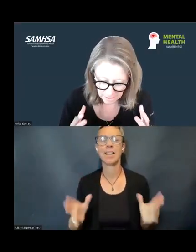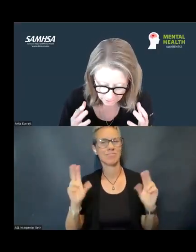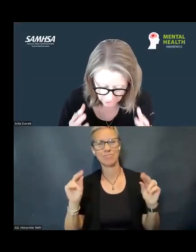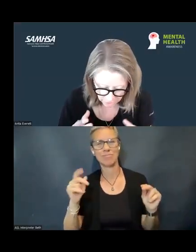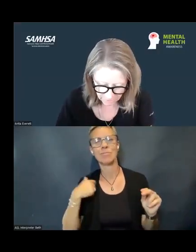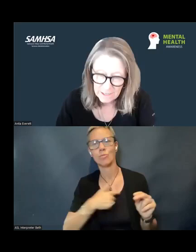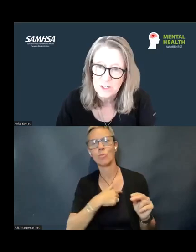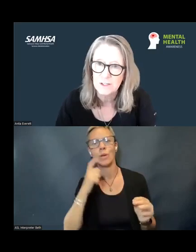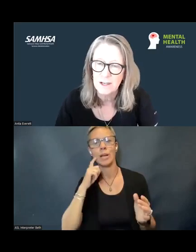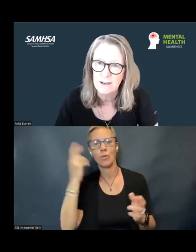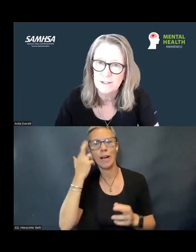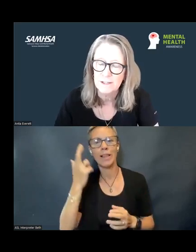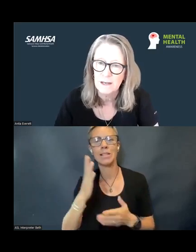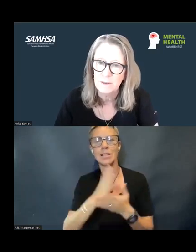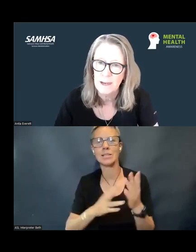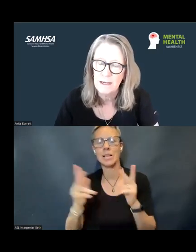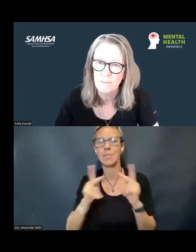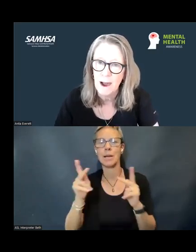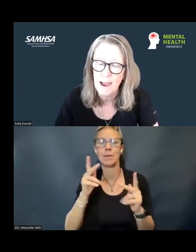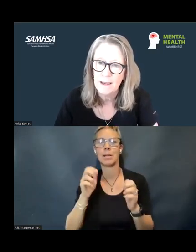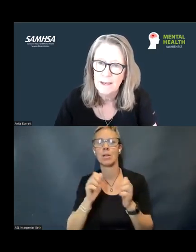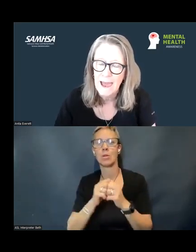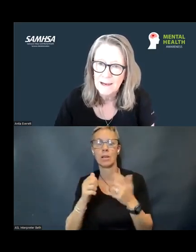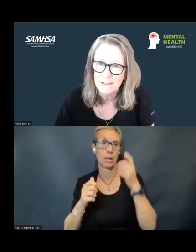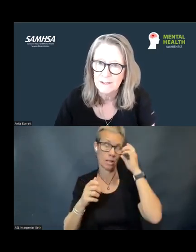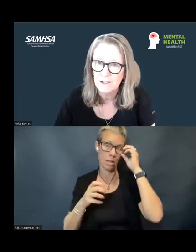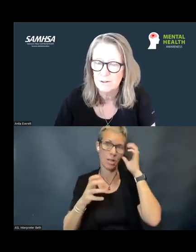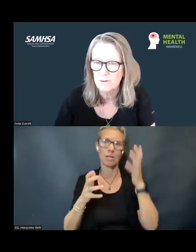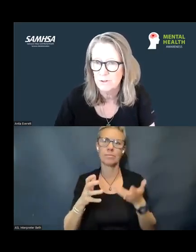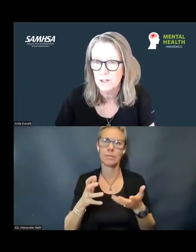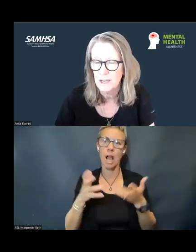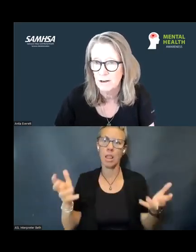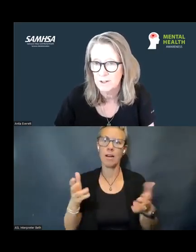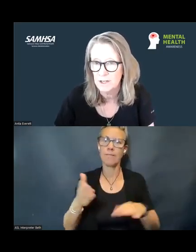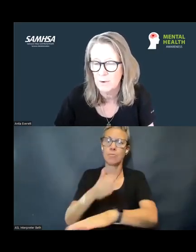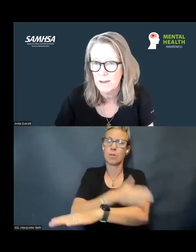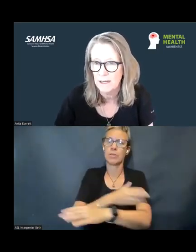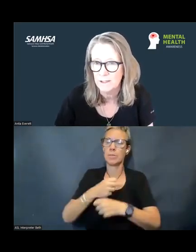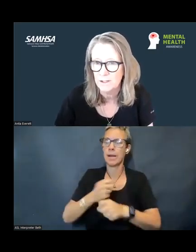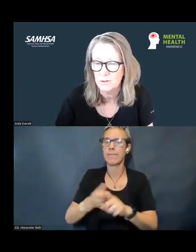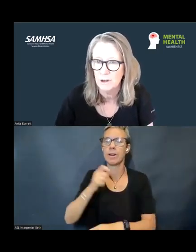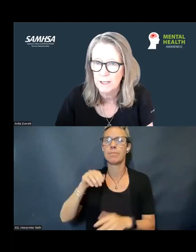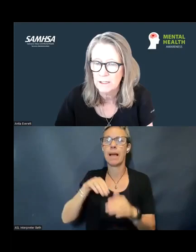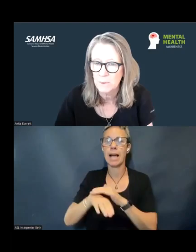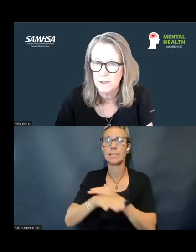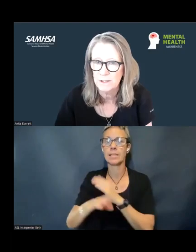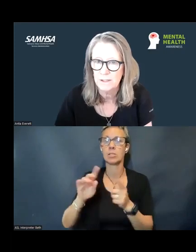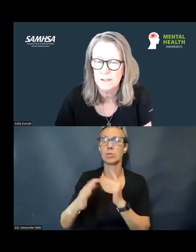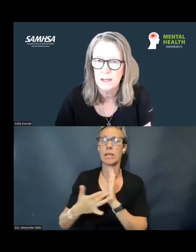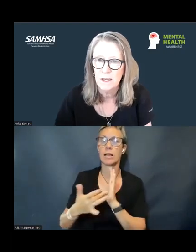some huge advances that have been made by access to the technology that we have access to,